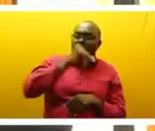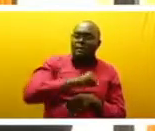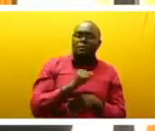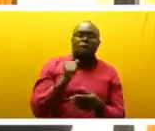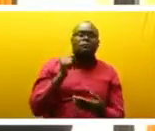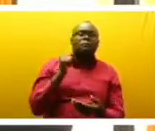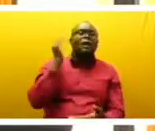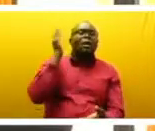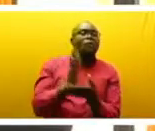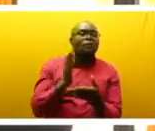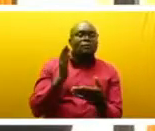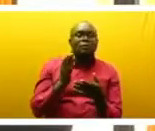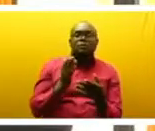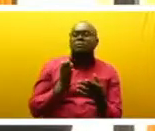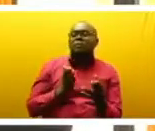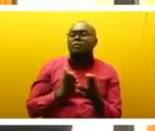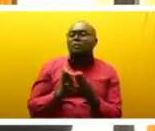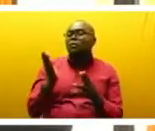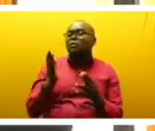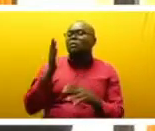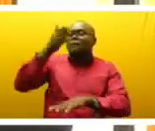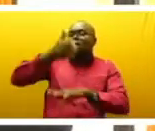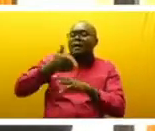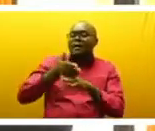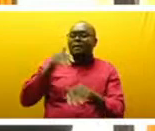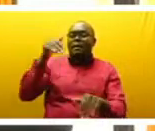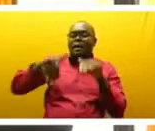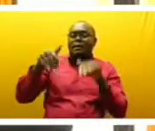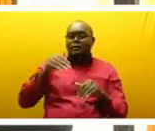people of Kenya through fake elections. My